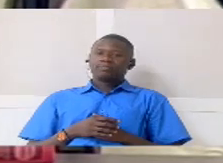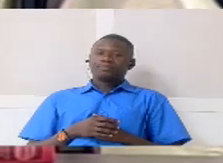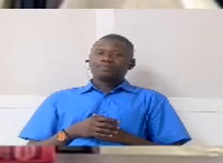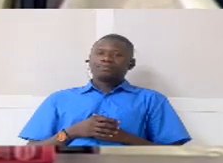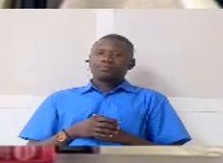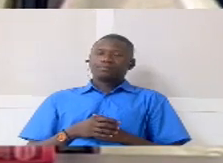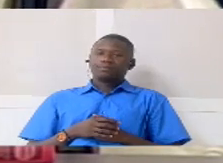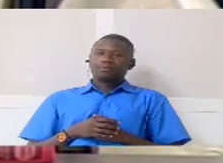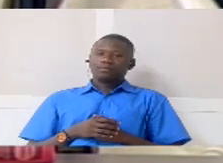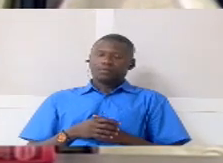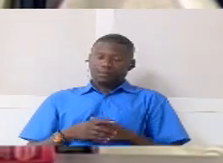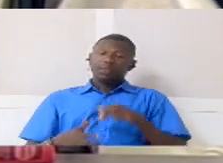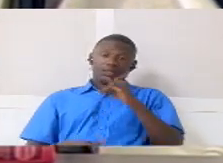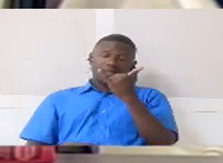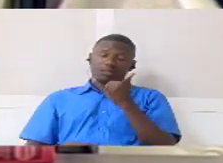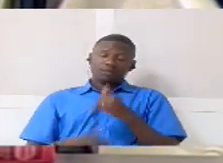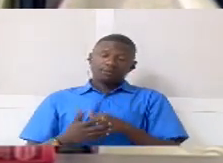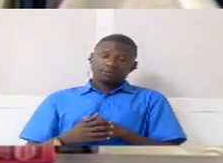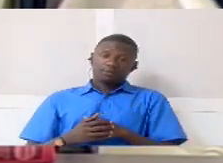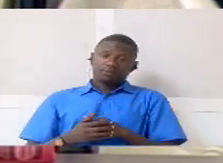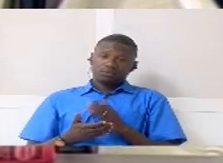je ha yes.